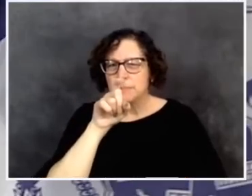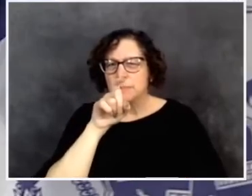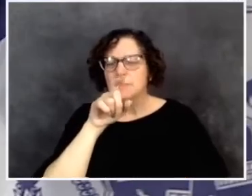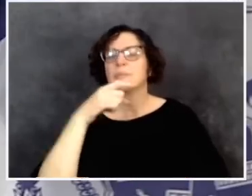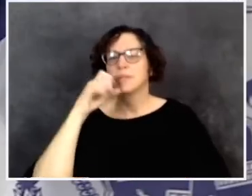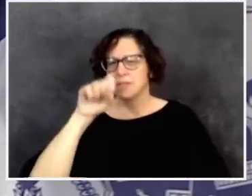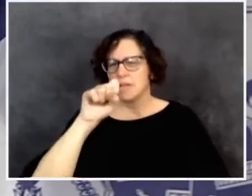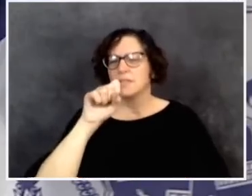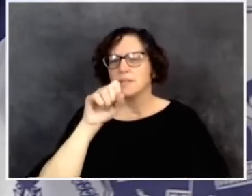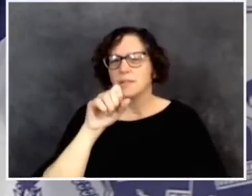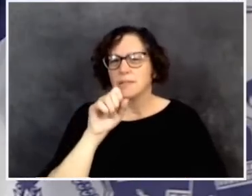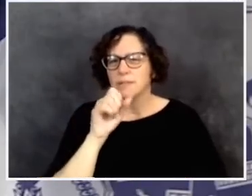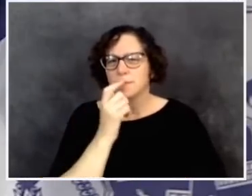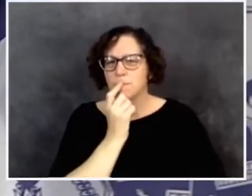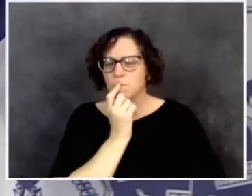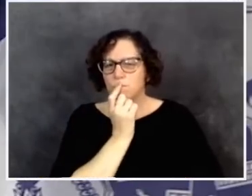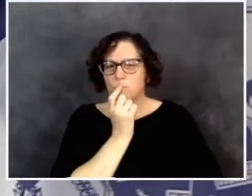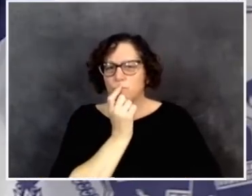Good, how you doing?